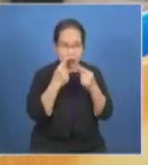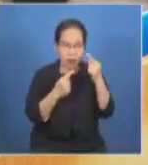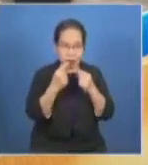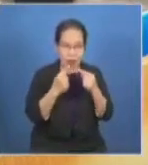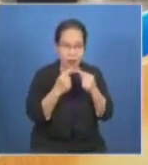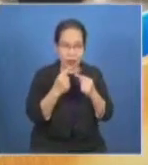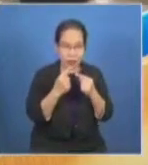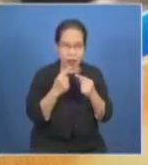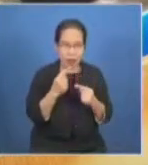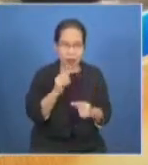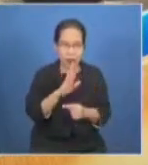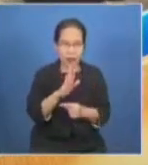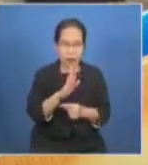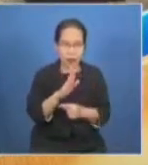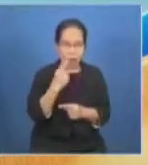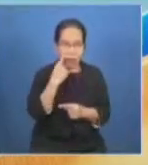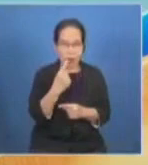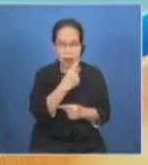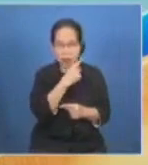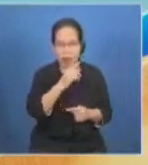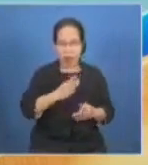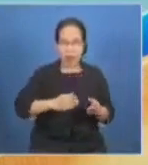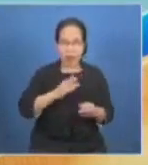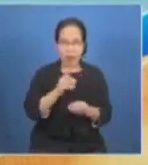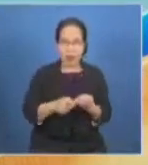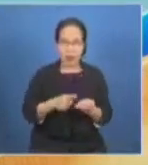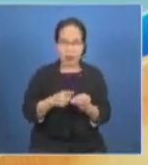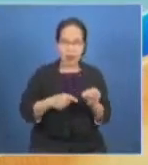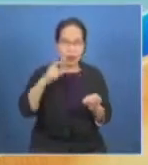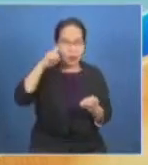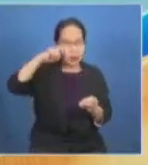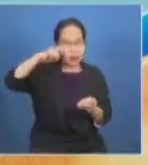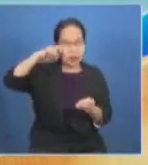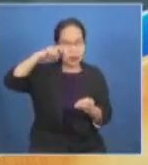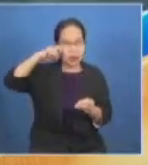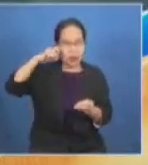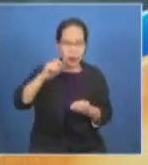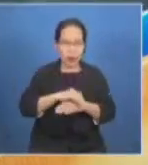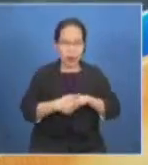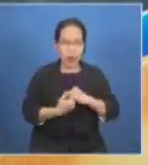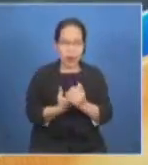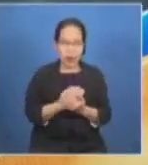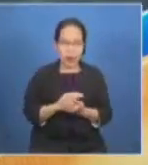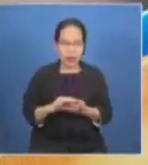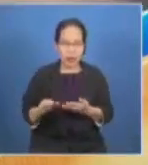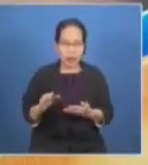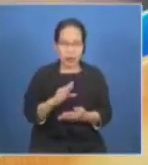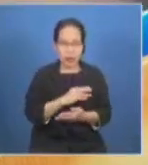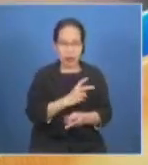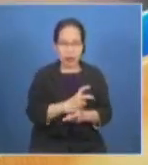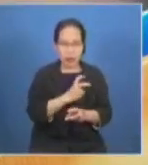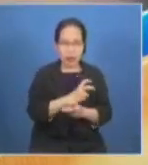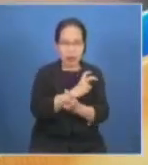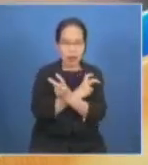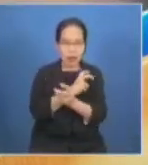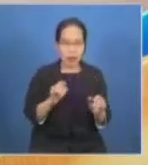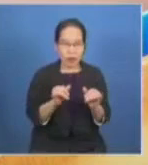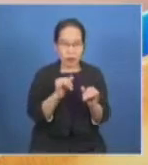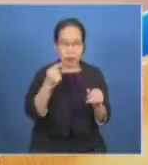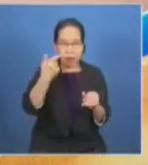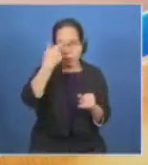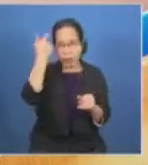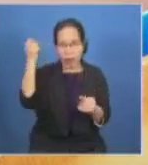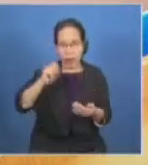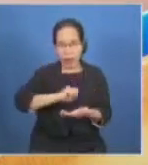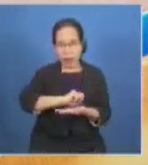are the tears that result from external stimuli, like cutting onions. It washes